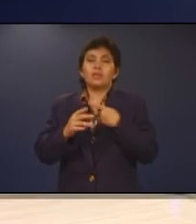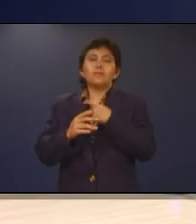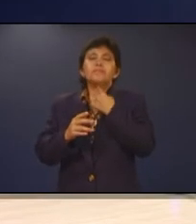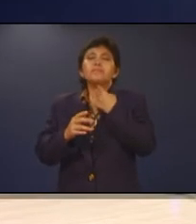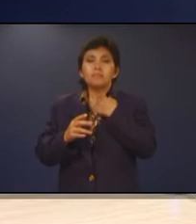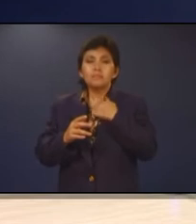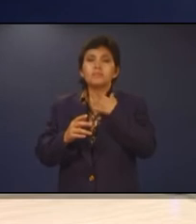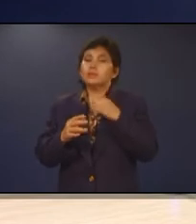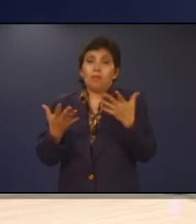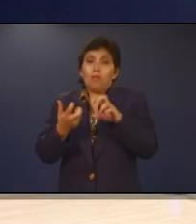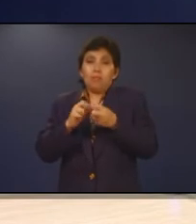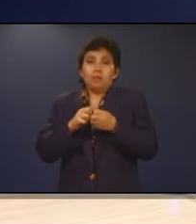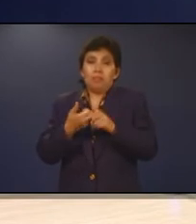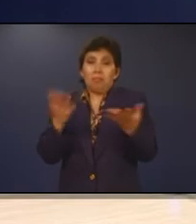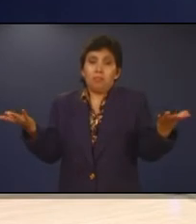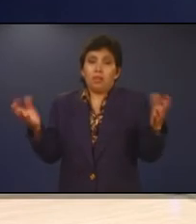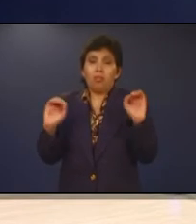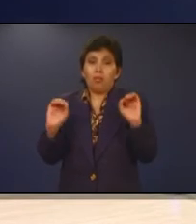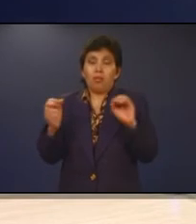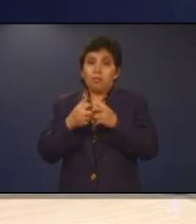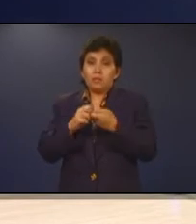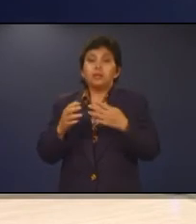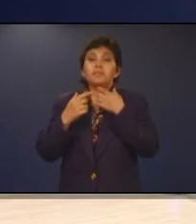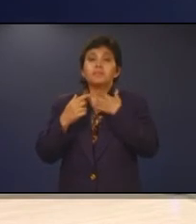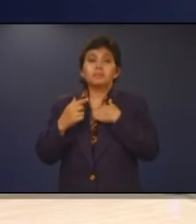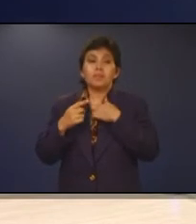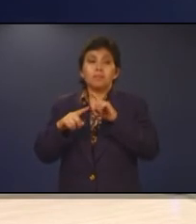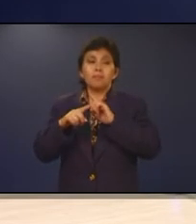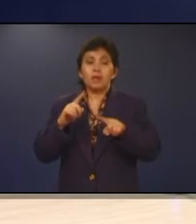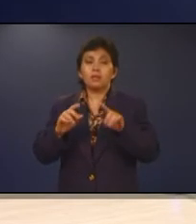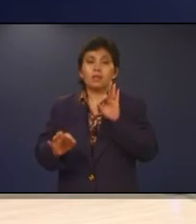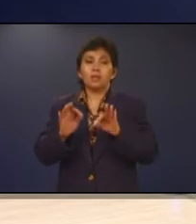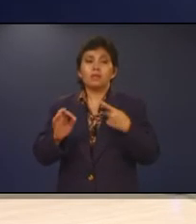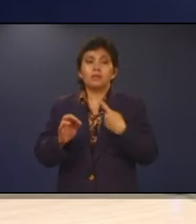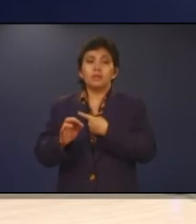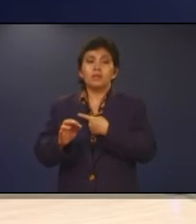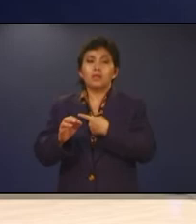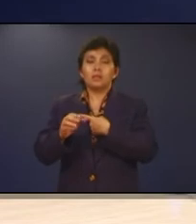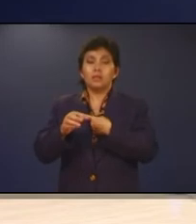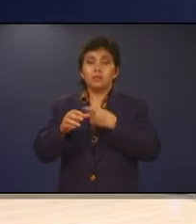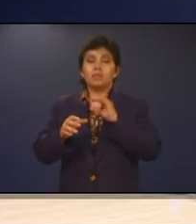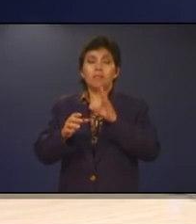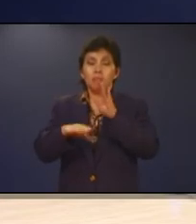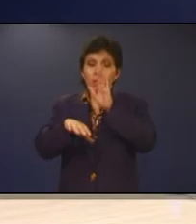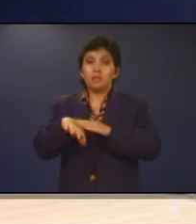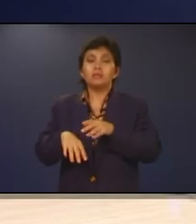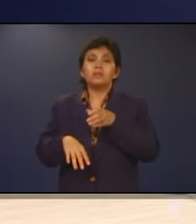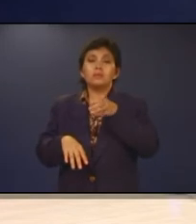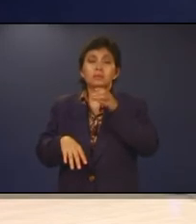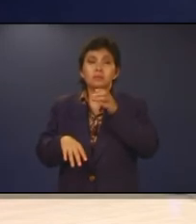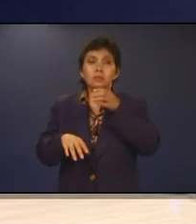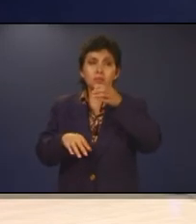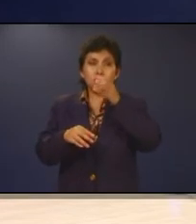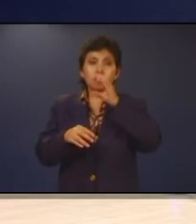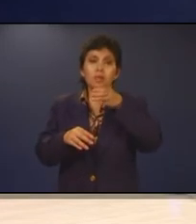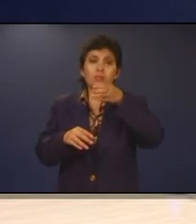We swallow every time, okay? But if I ask you to spit into a bottle of your own